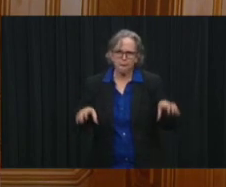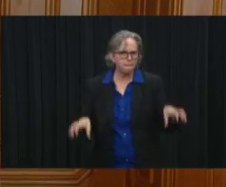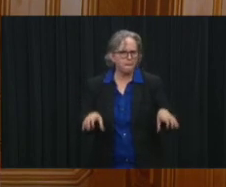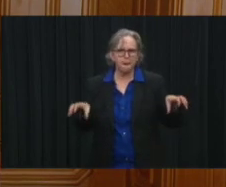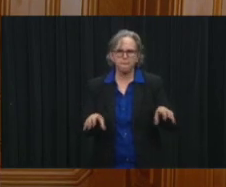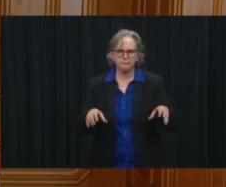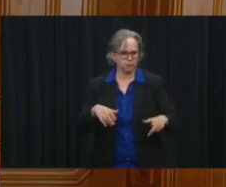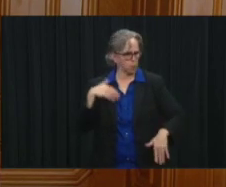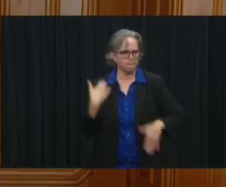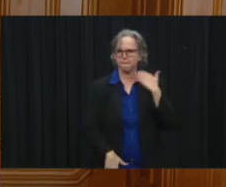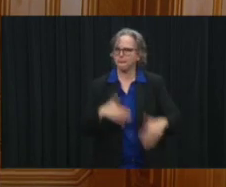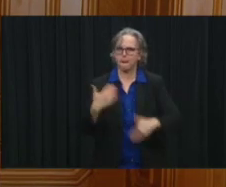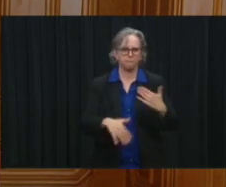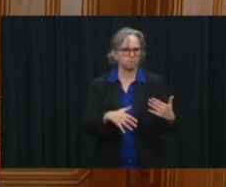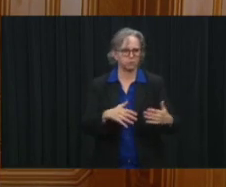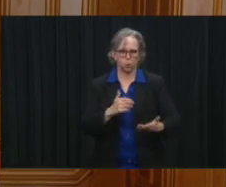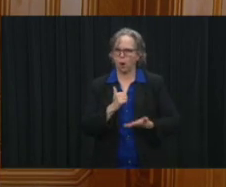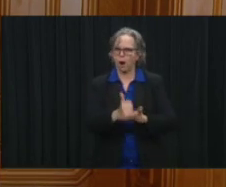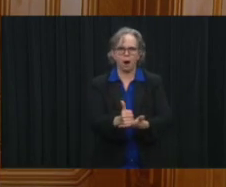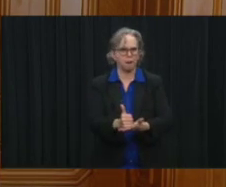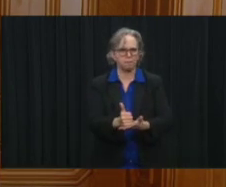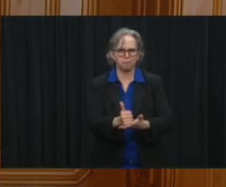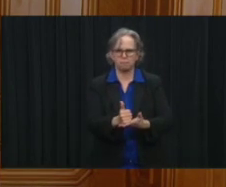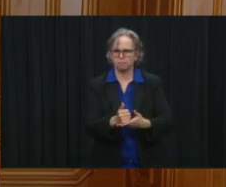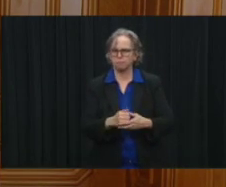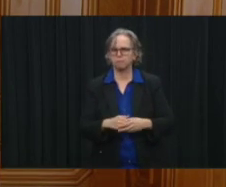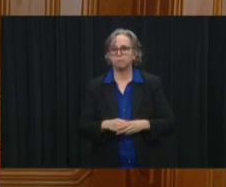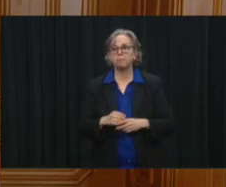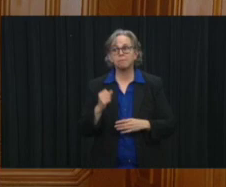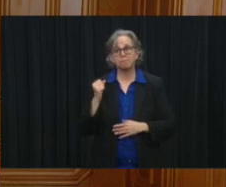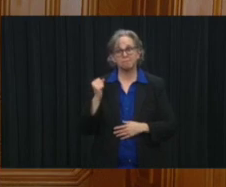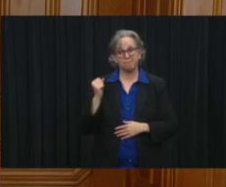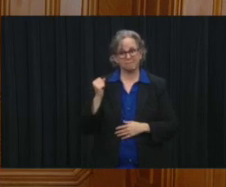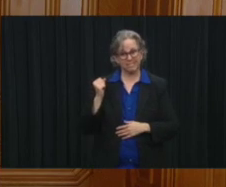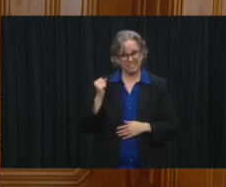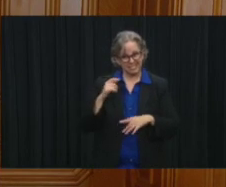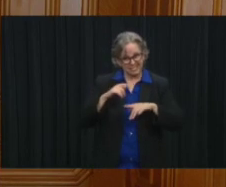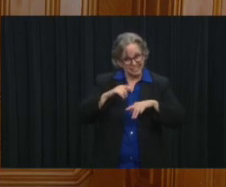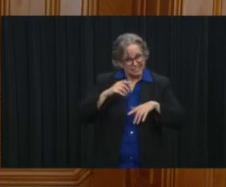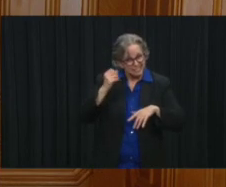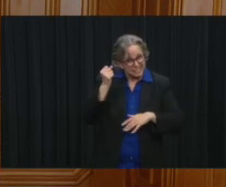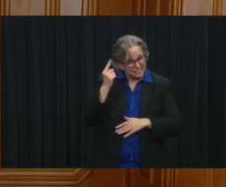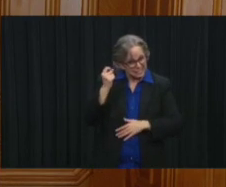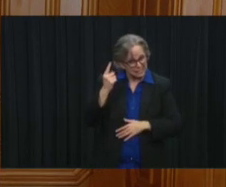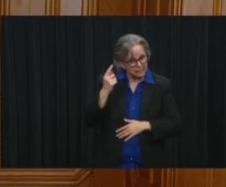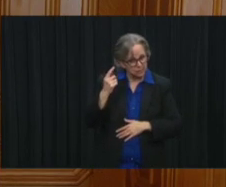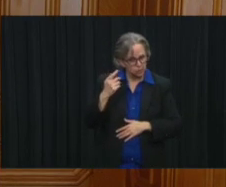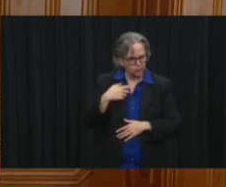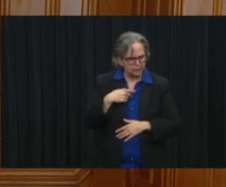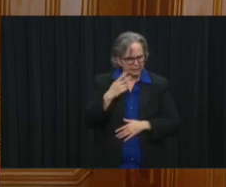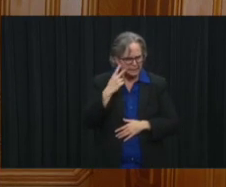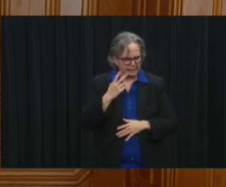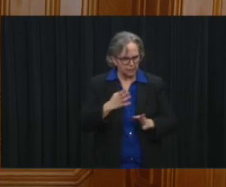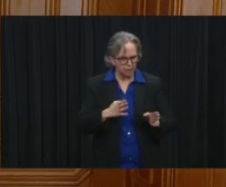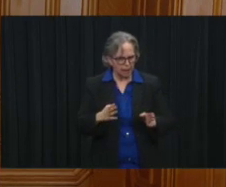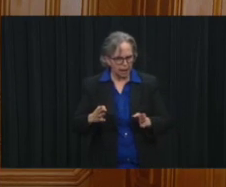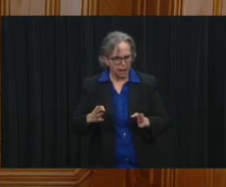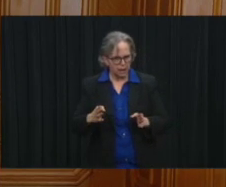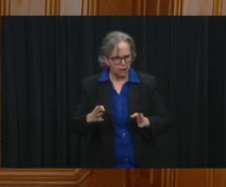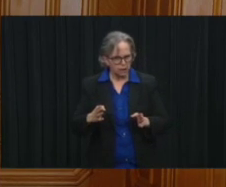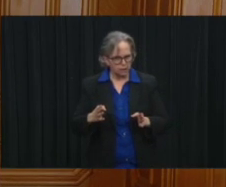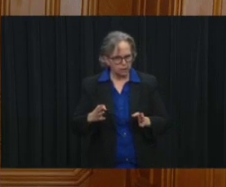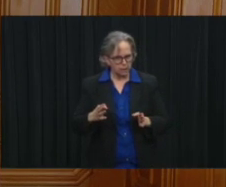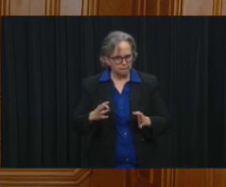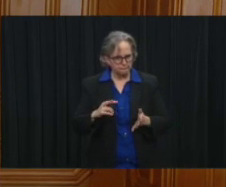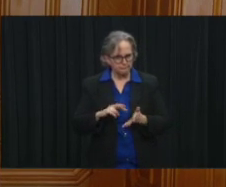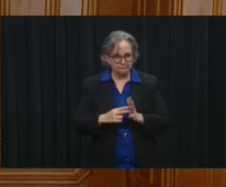But in that regard, we are now really closing up the planning, now moving to the action.